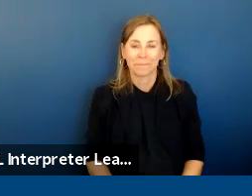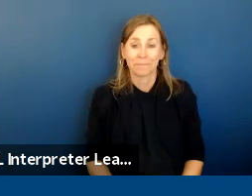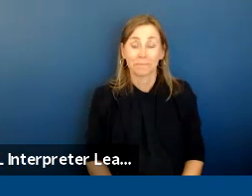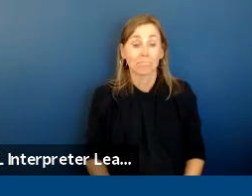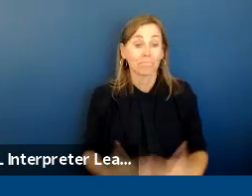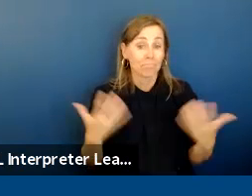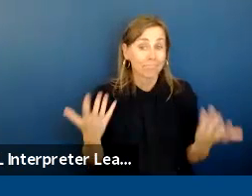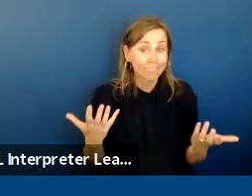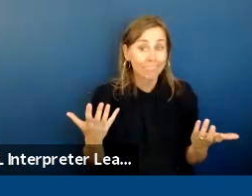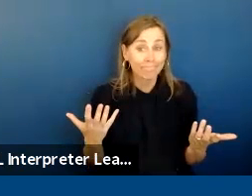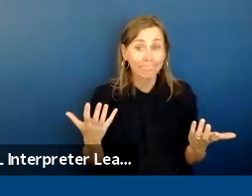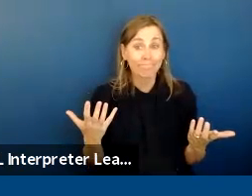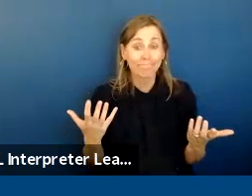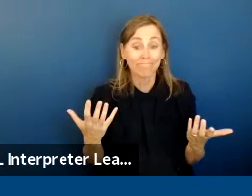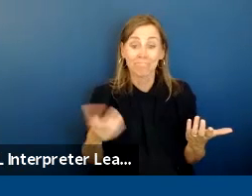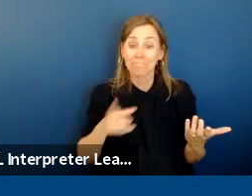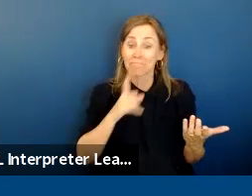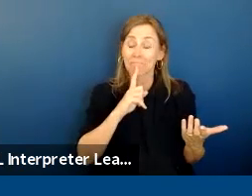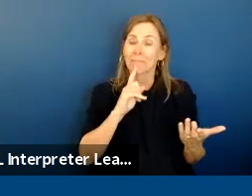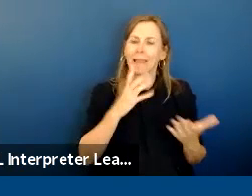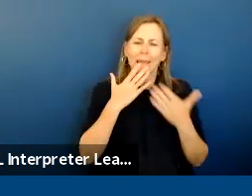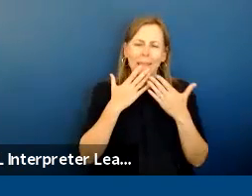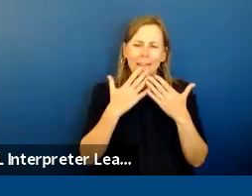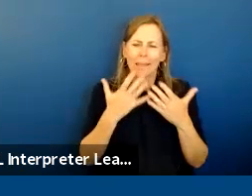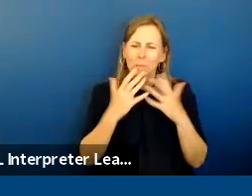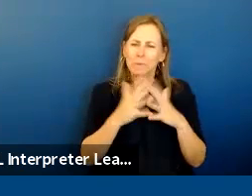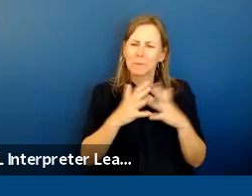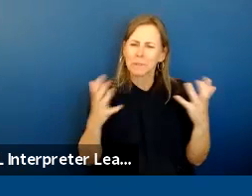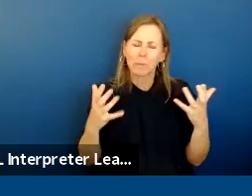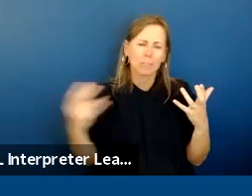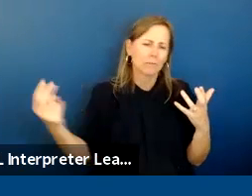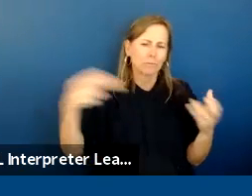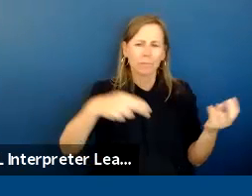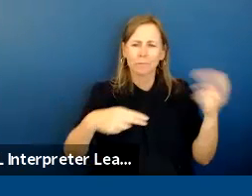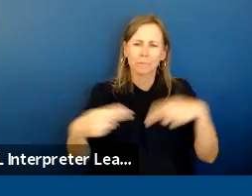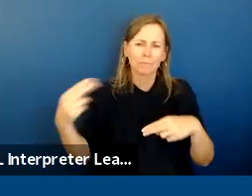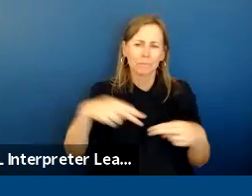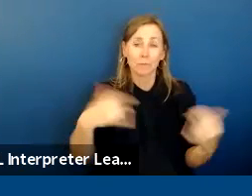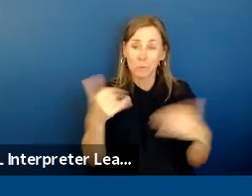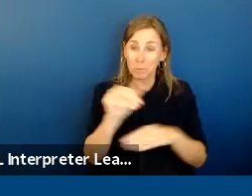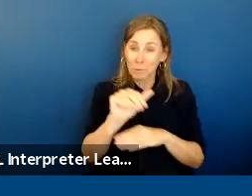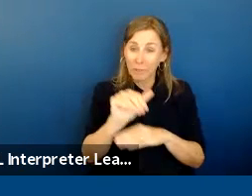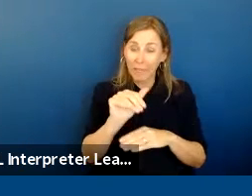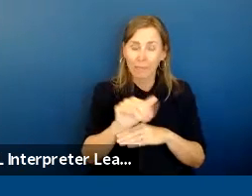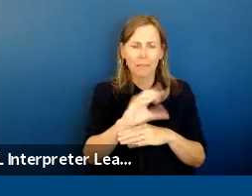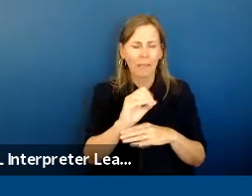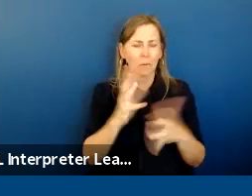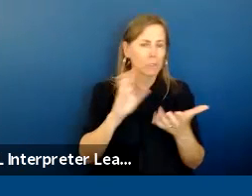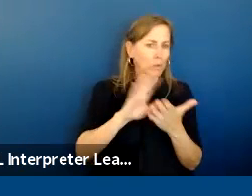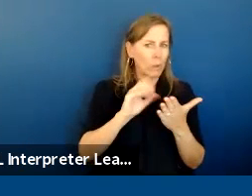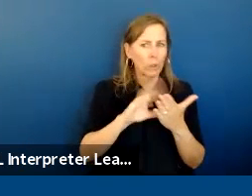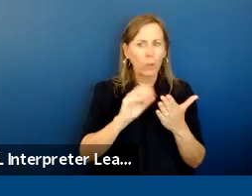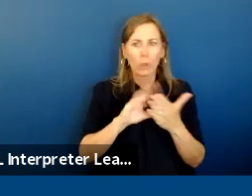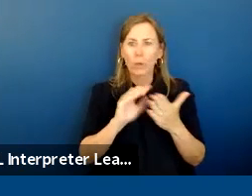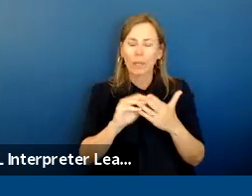Other than that, we want to say thank you so much for being part of this webinar and for wanting to be informed and wanting to